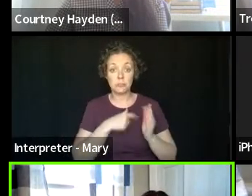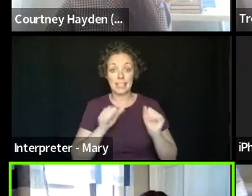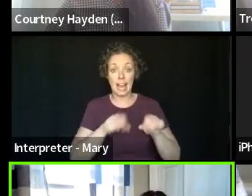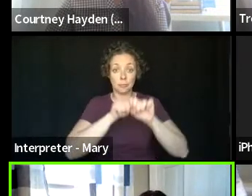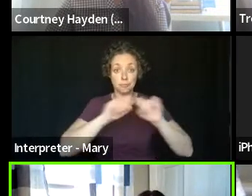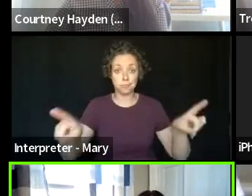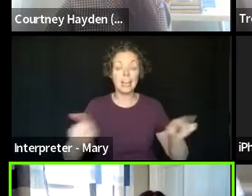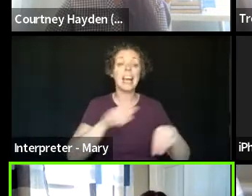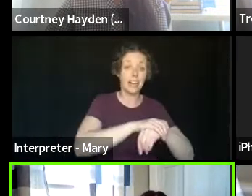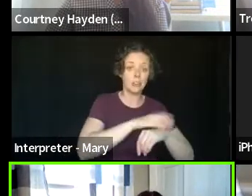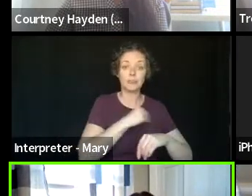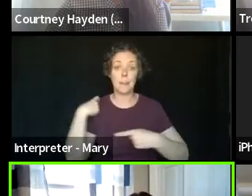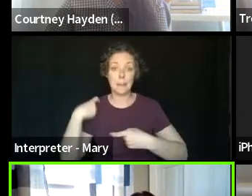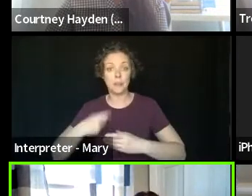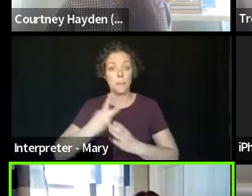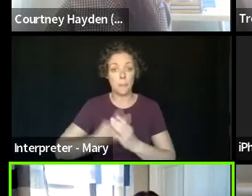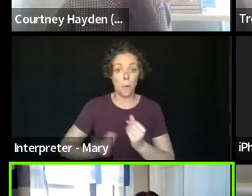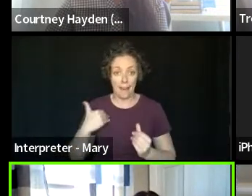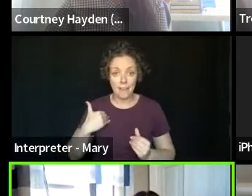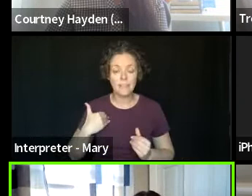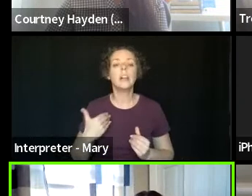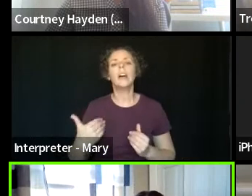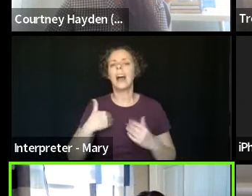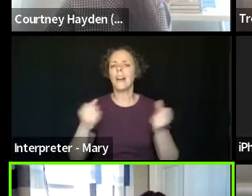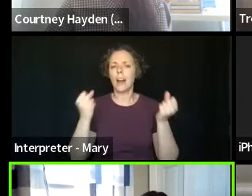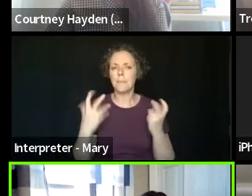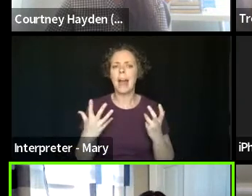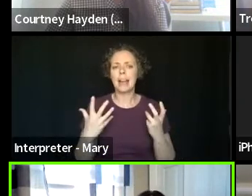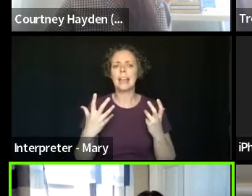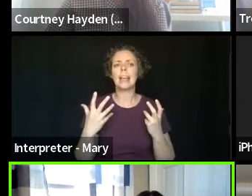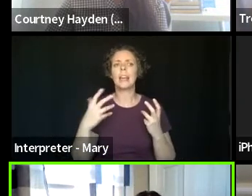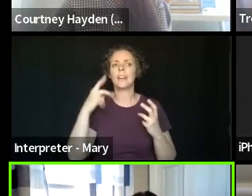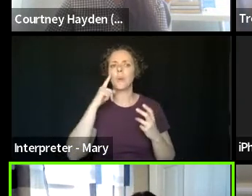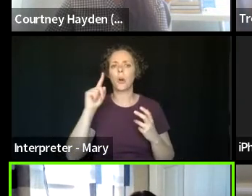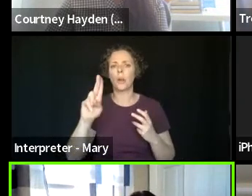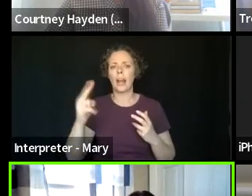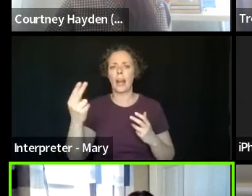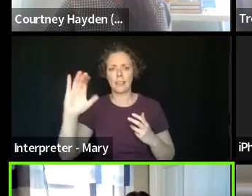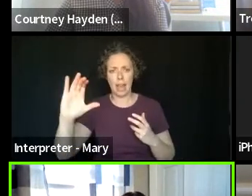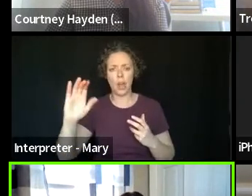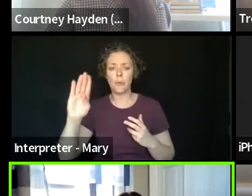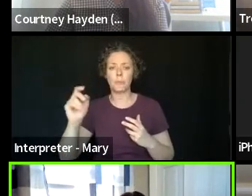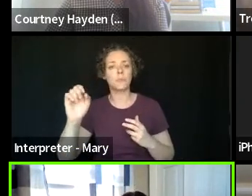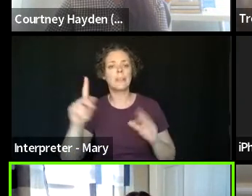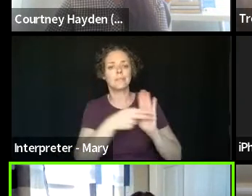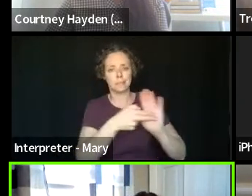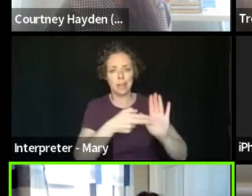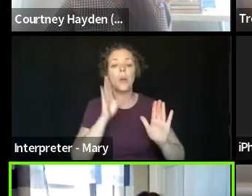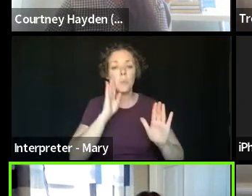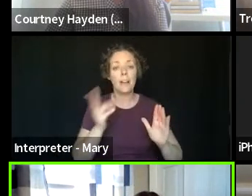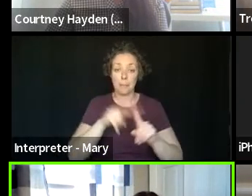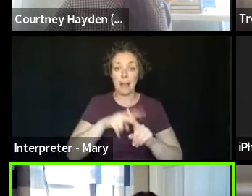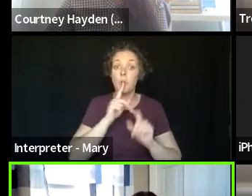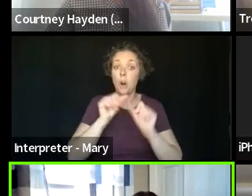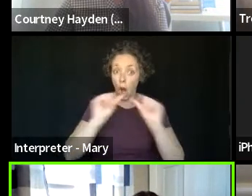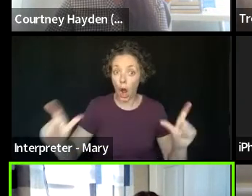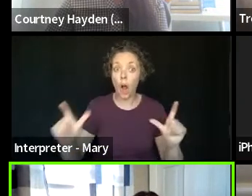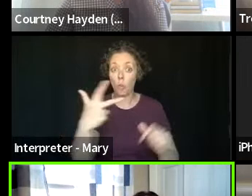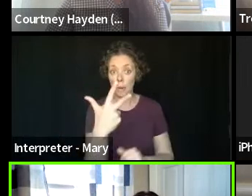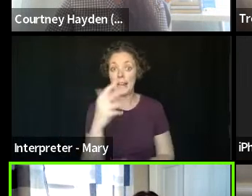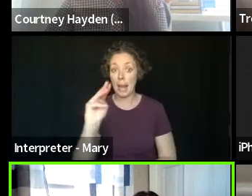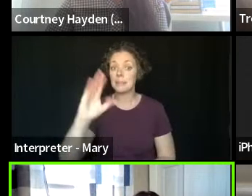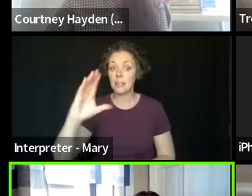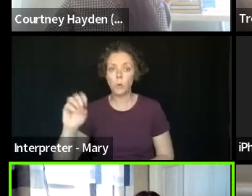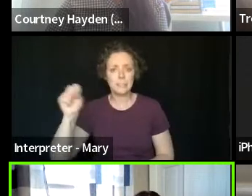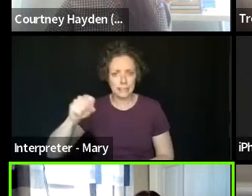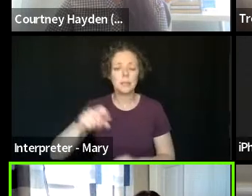We have a lot of materials United Healthcare branded, even though the information applies to all members of the 3 MCOs, but we also produce these ones